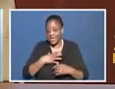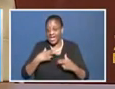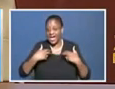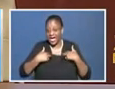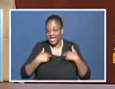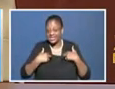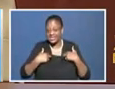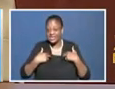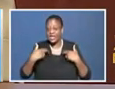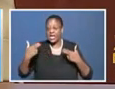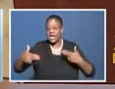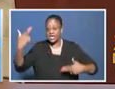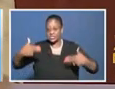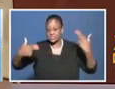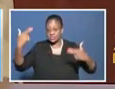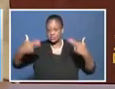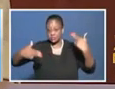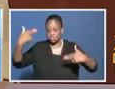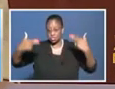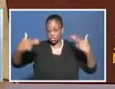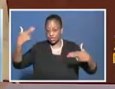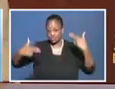at each other and shot